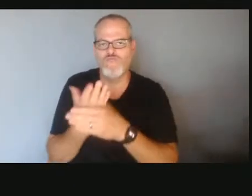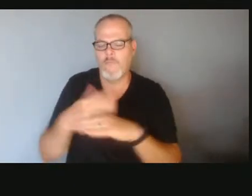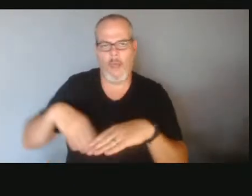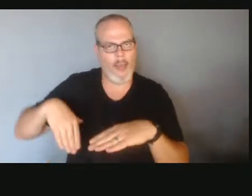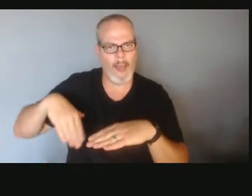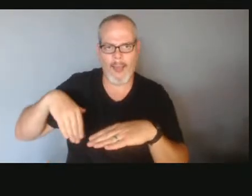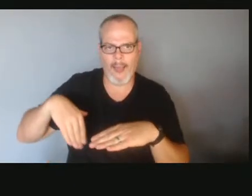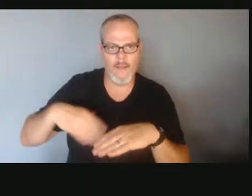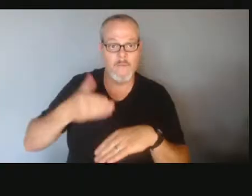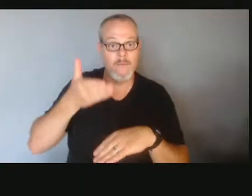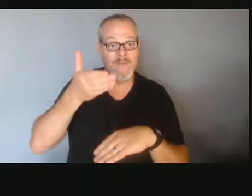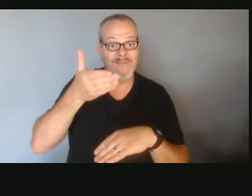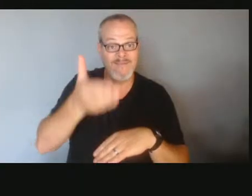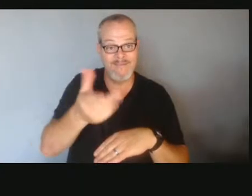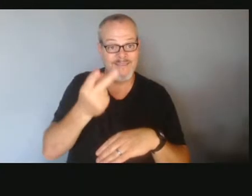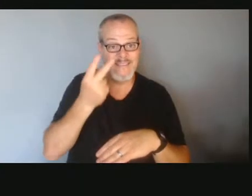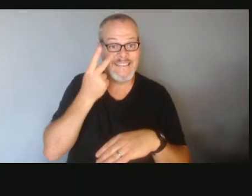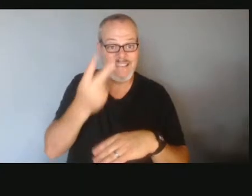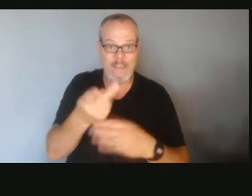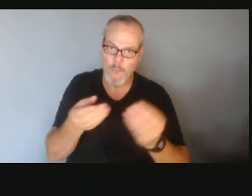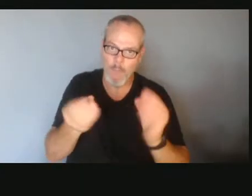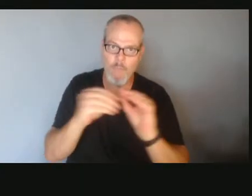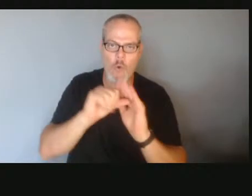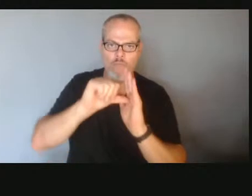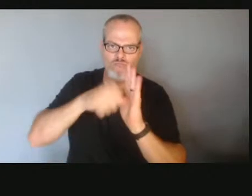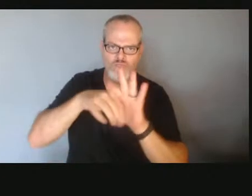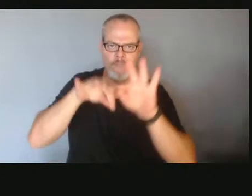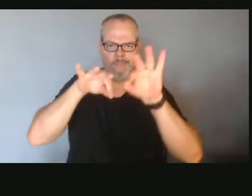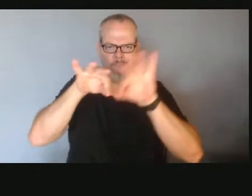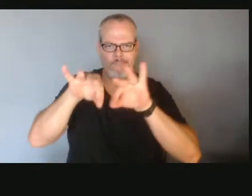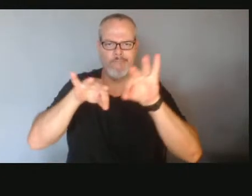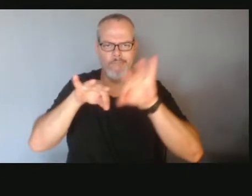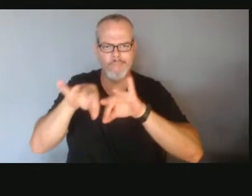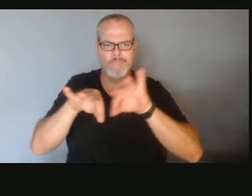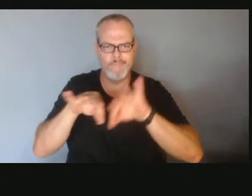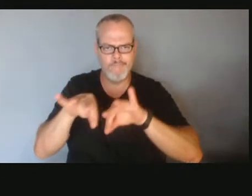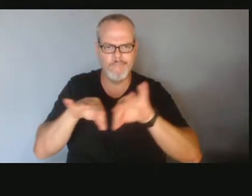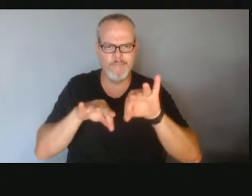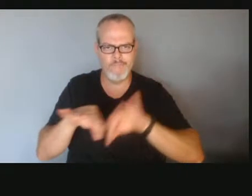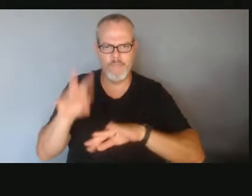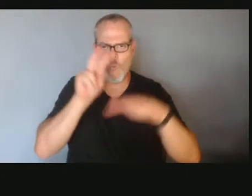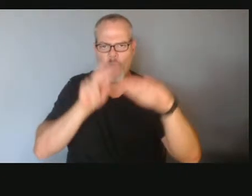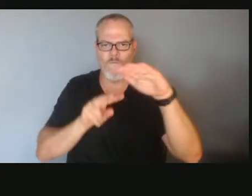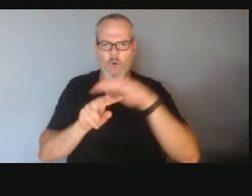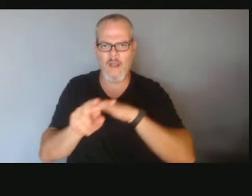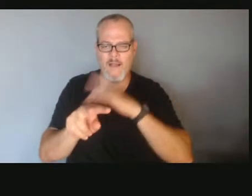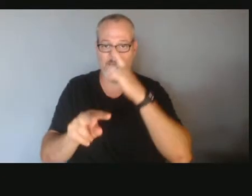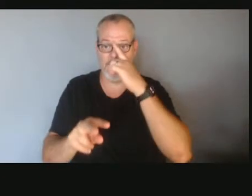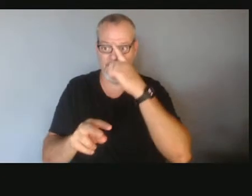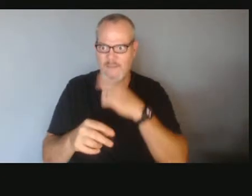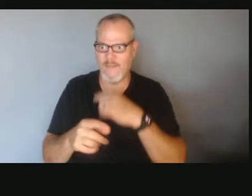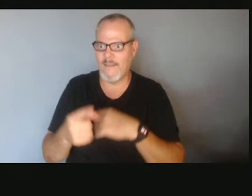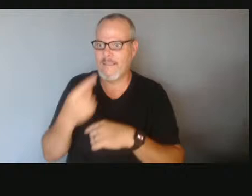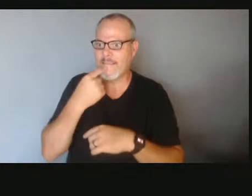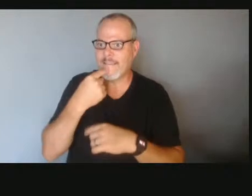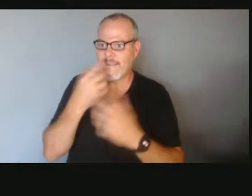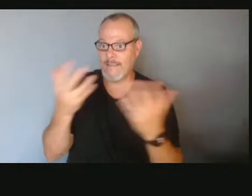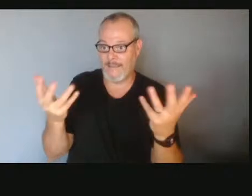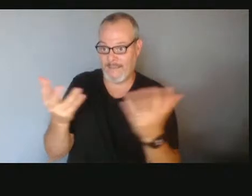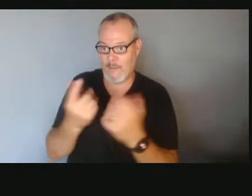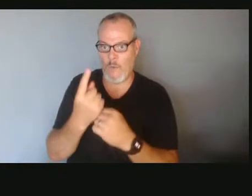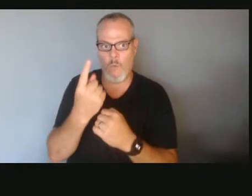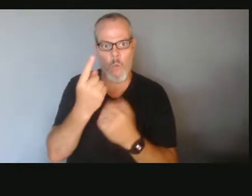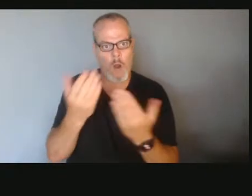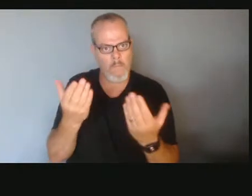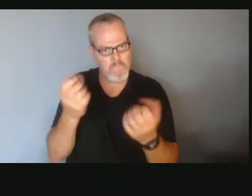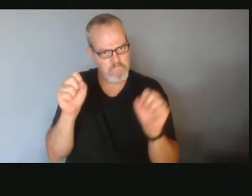And so here we have a little bit more detail on this forecast, right? So they note one possible